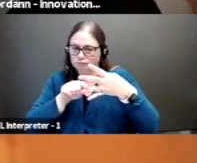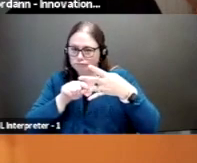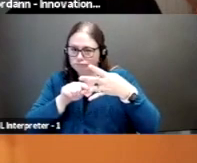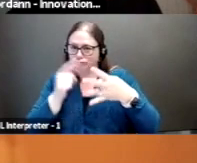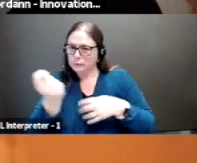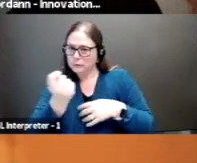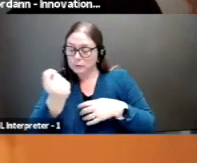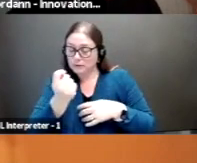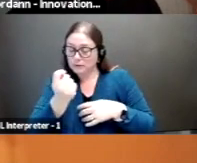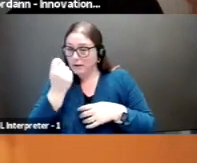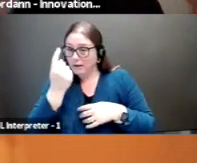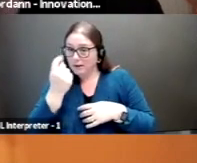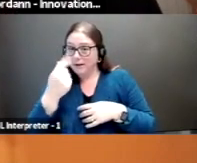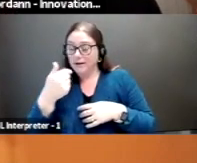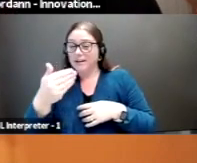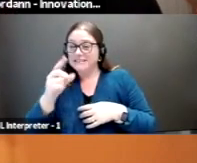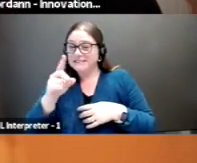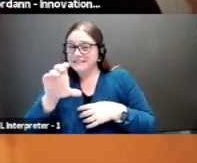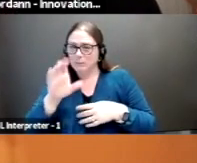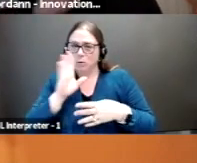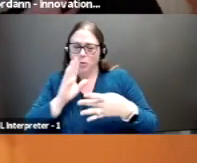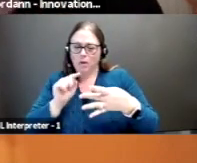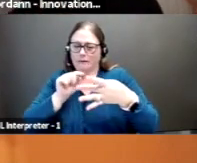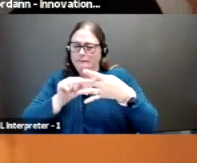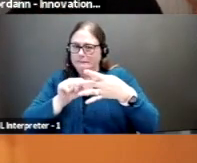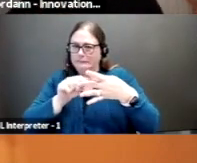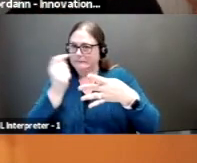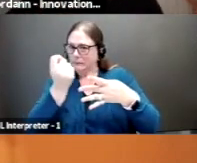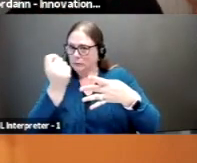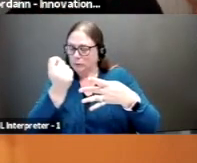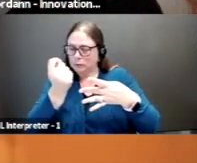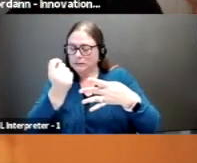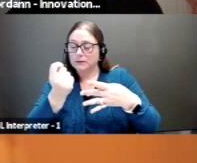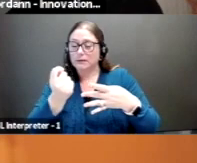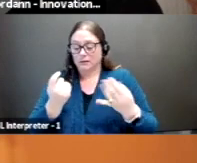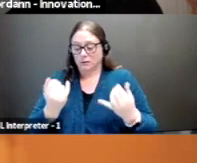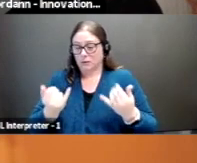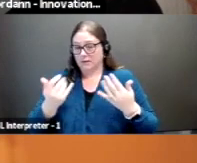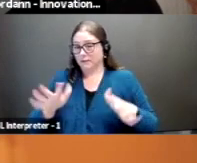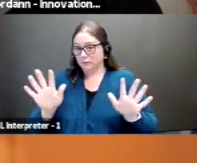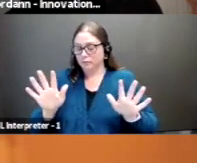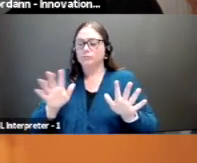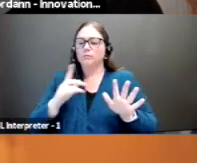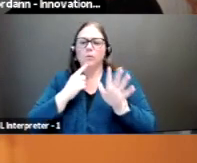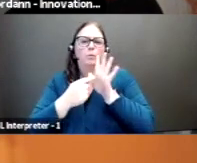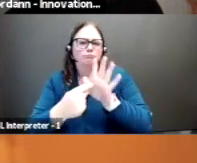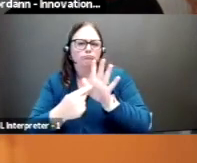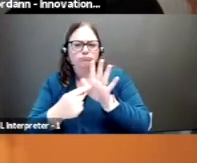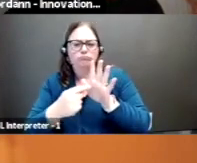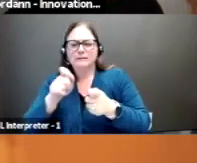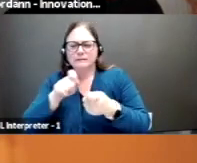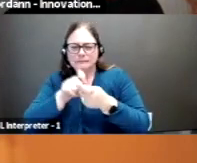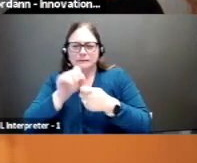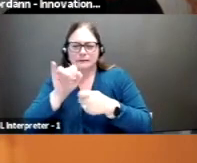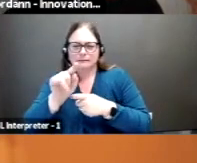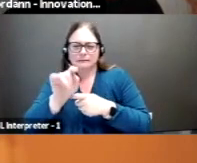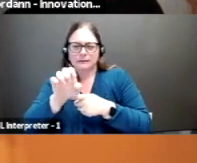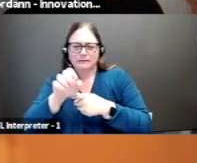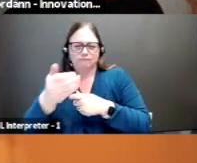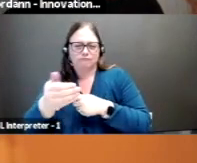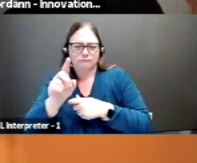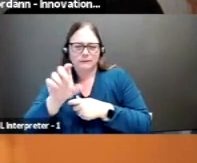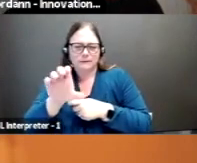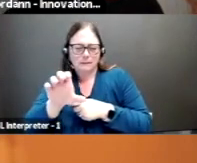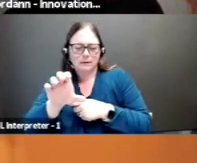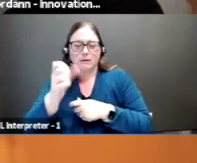will be on the second Tuesday. At the end of today's session, I will let you know what the date will be, but we've adjusted next month's